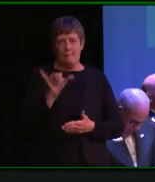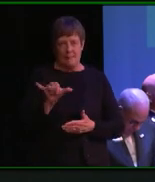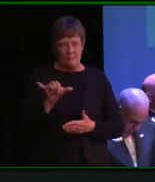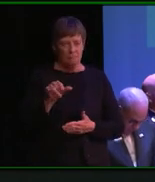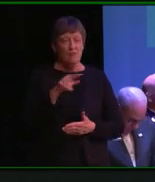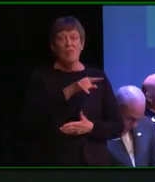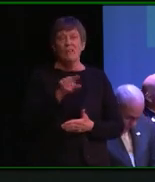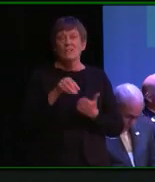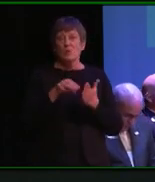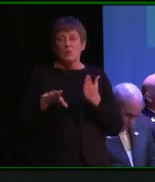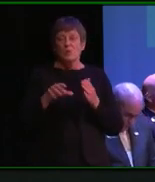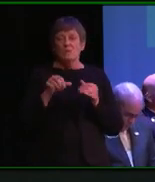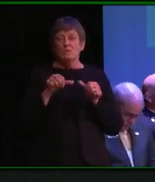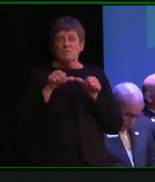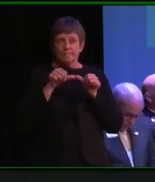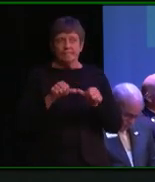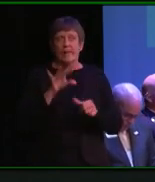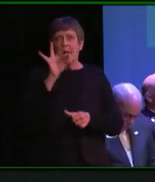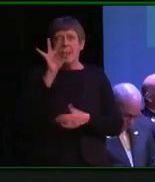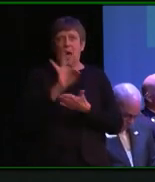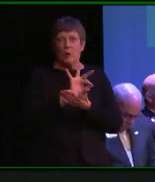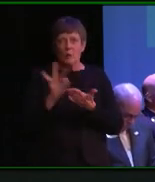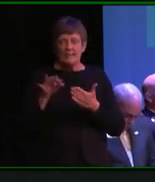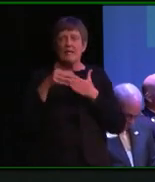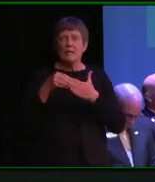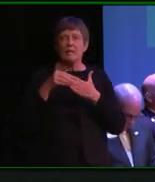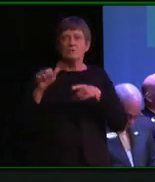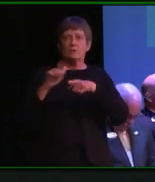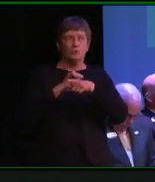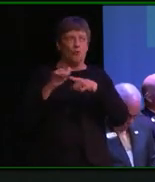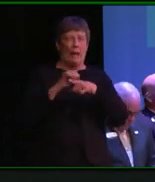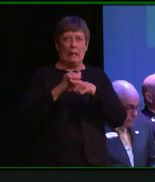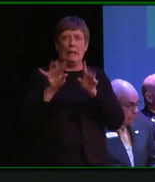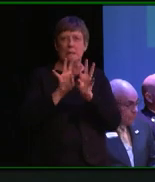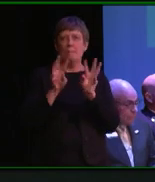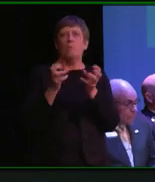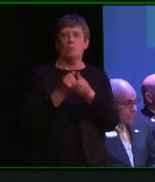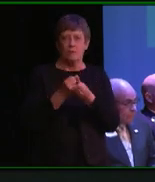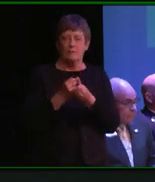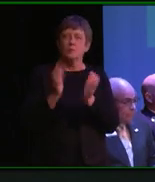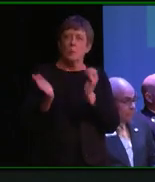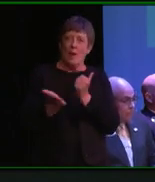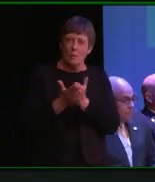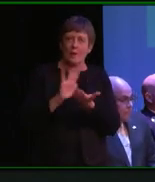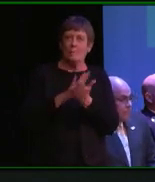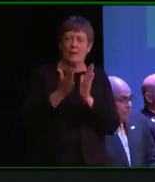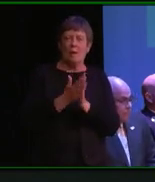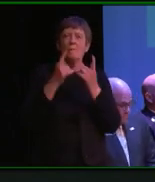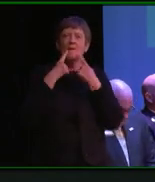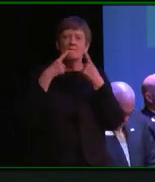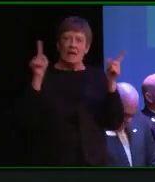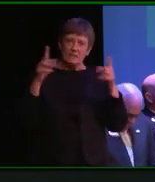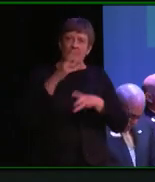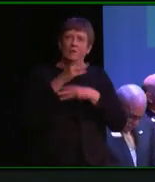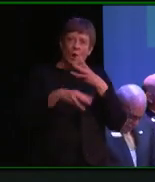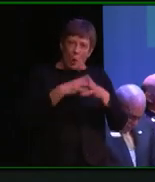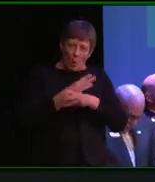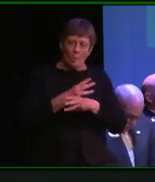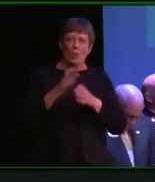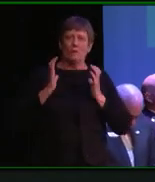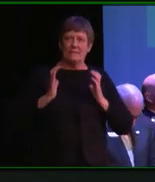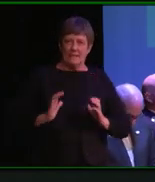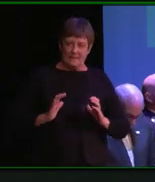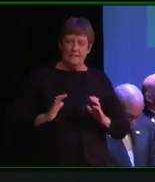spent 9 weeks at a leadership training symposium that prepared them to be effective global citizens who engage in transforming